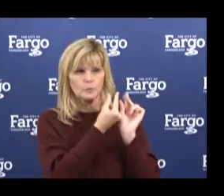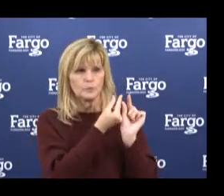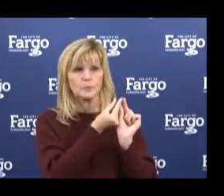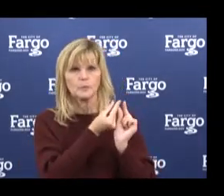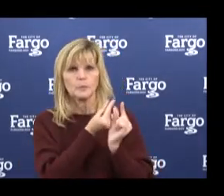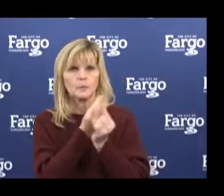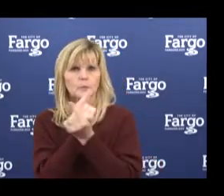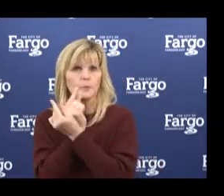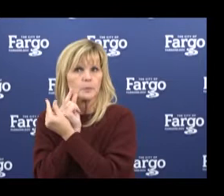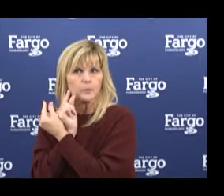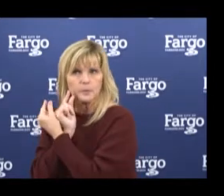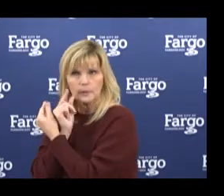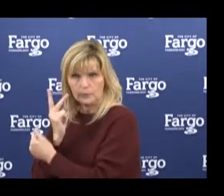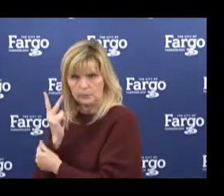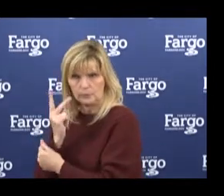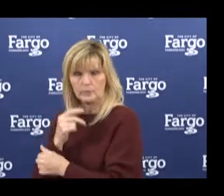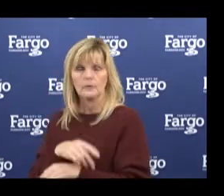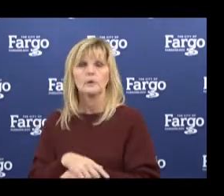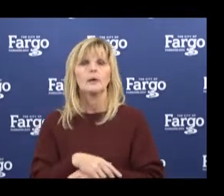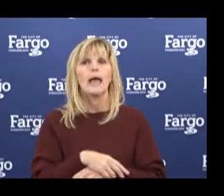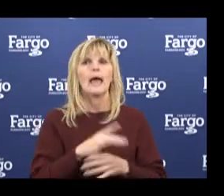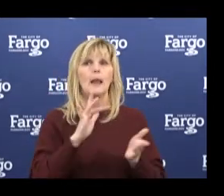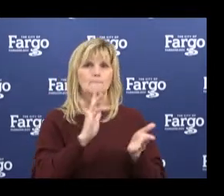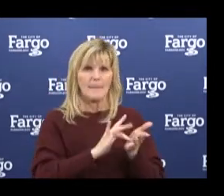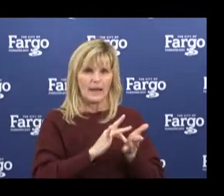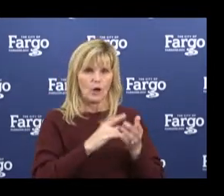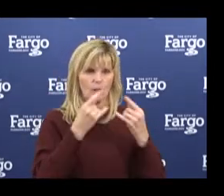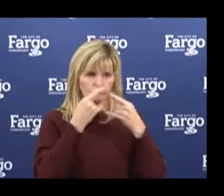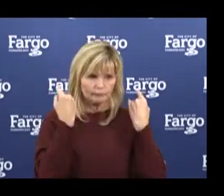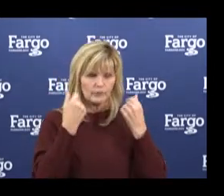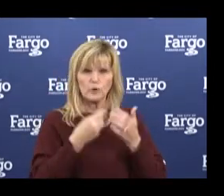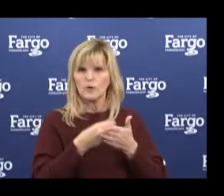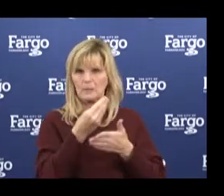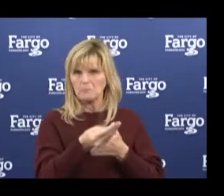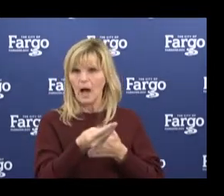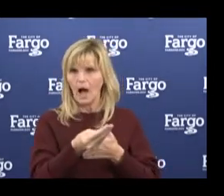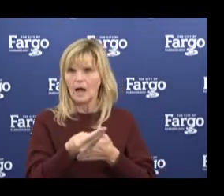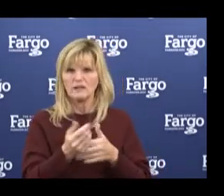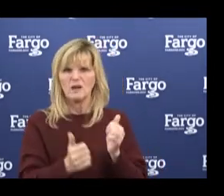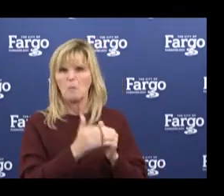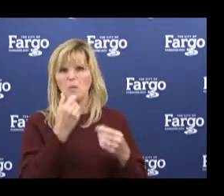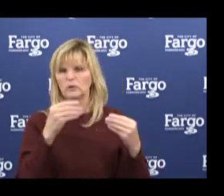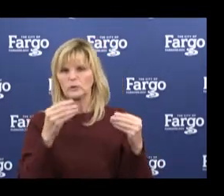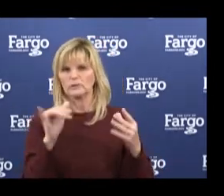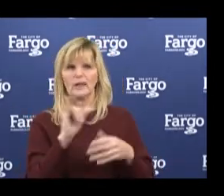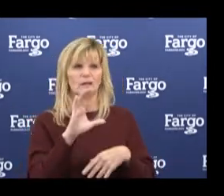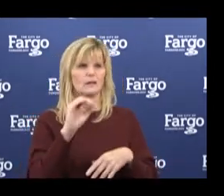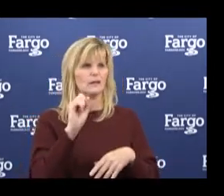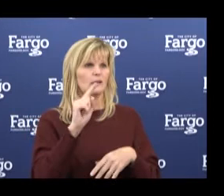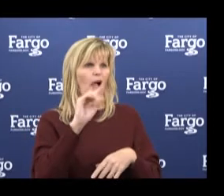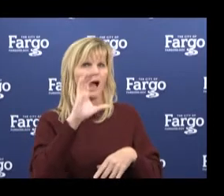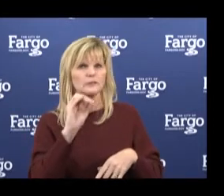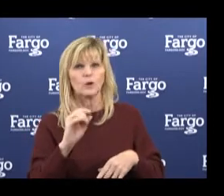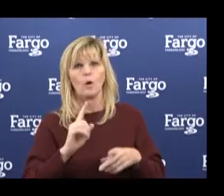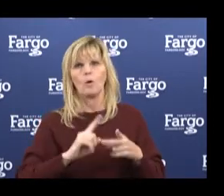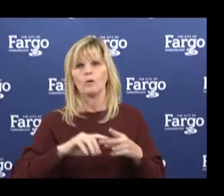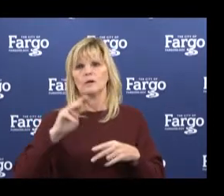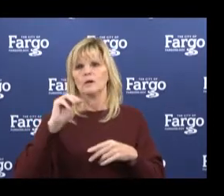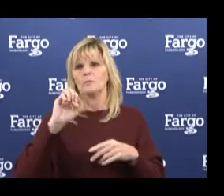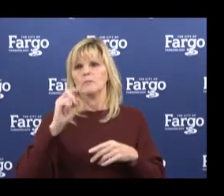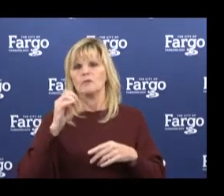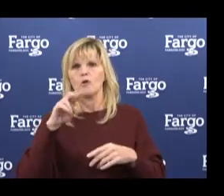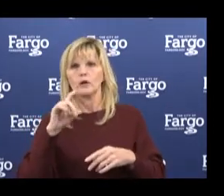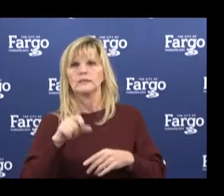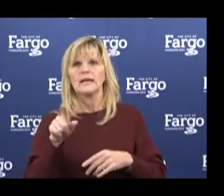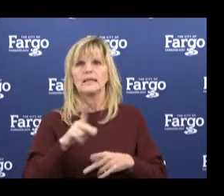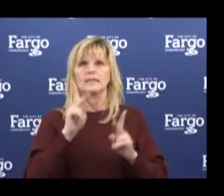cloth mask in the lower left, and a medical mask like you can now buy at most stores like Costco or Menards or Lowe's. And here the